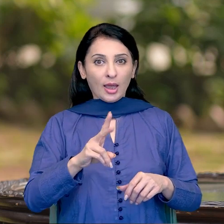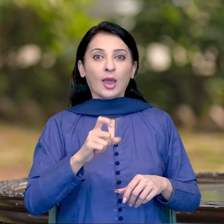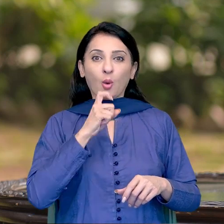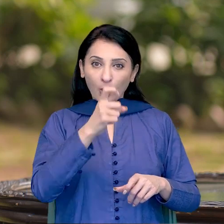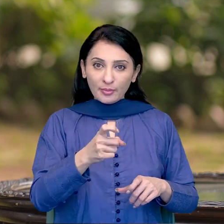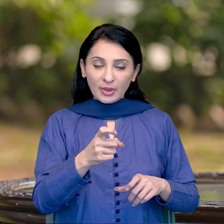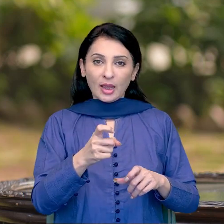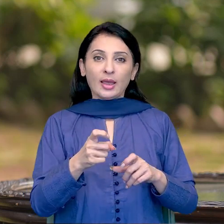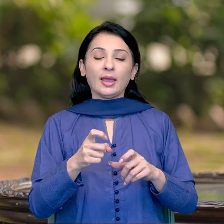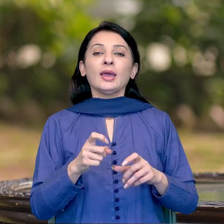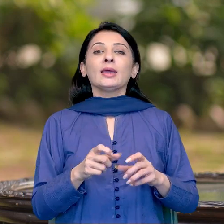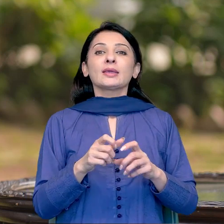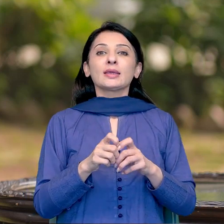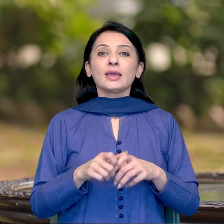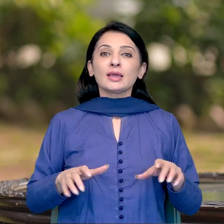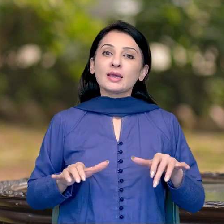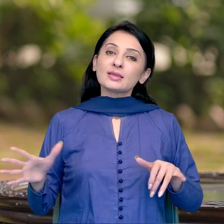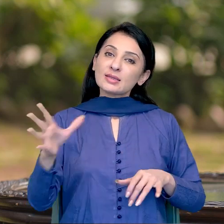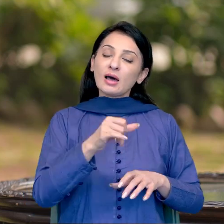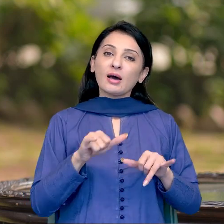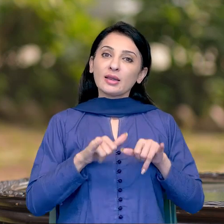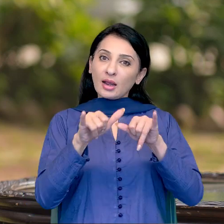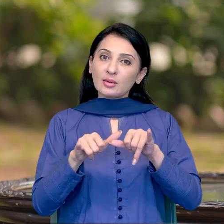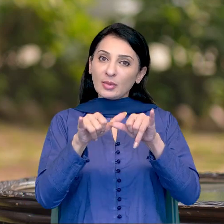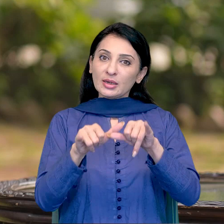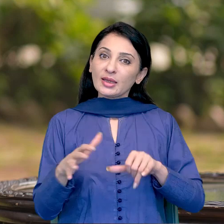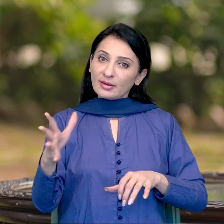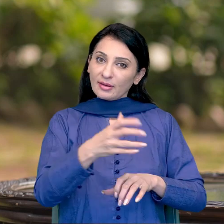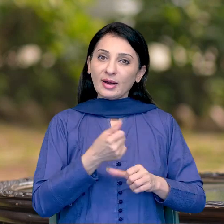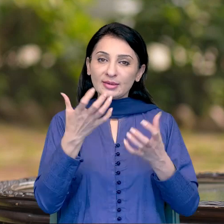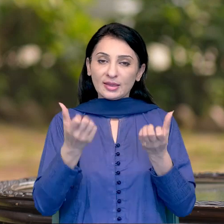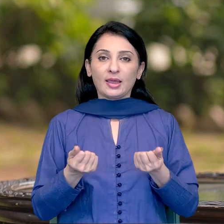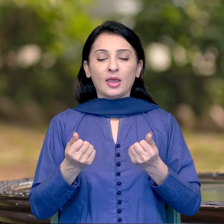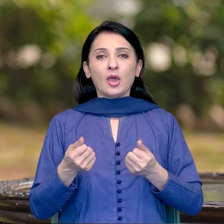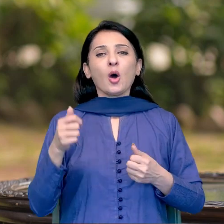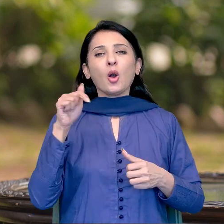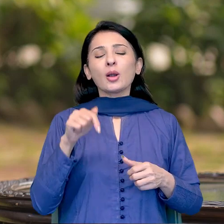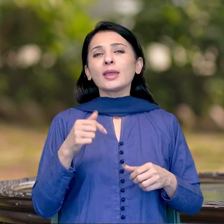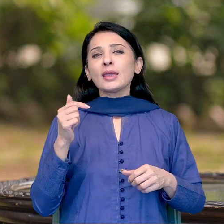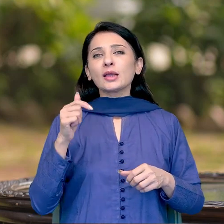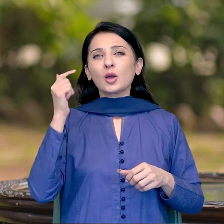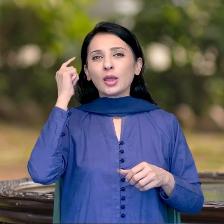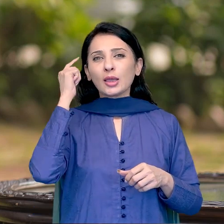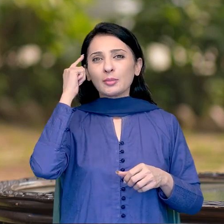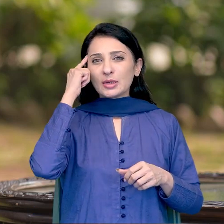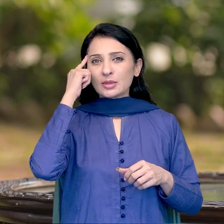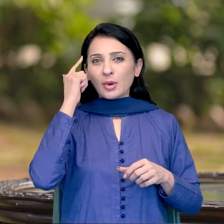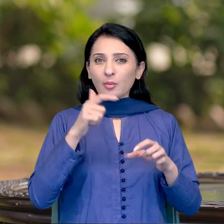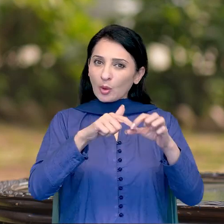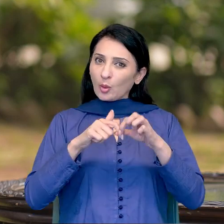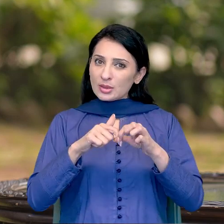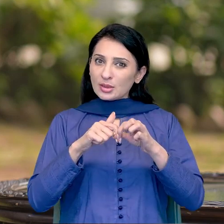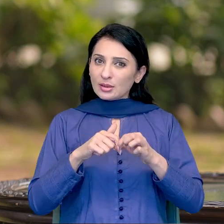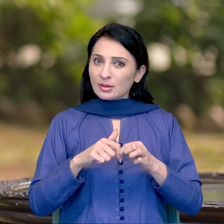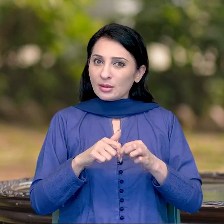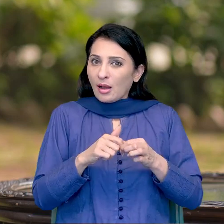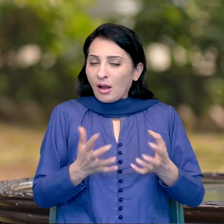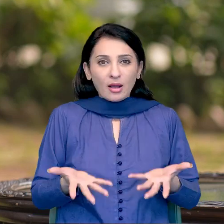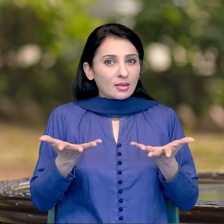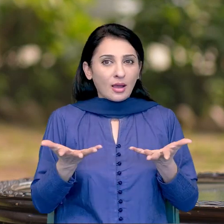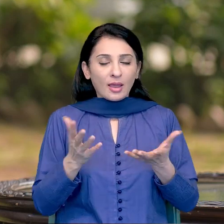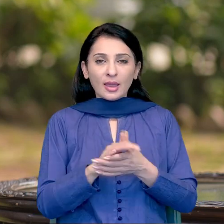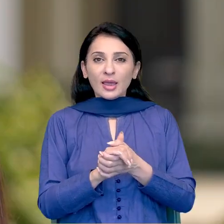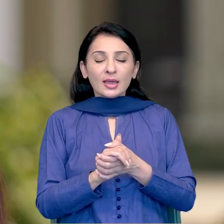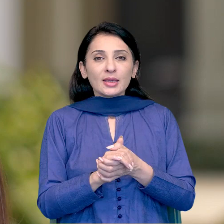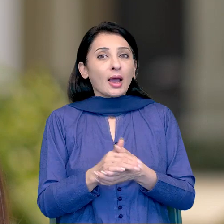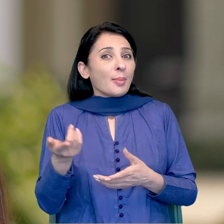protection under the nation's constitution. But one question that always came to my mind when I was doing this research was, when was the last